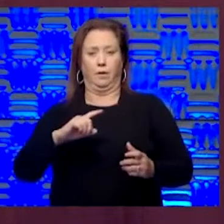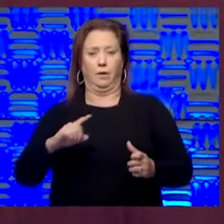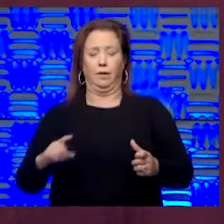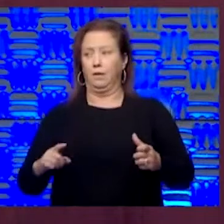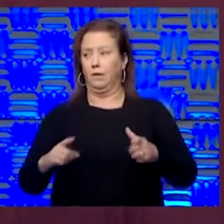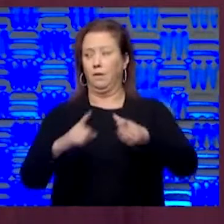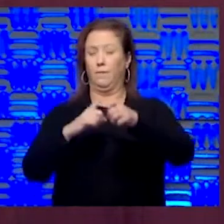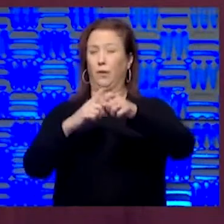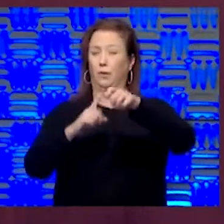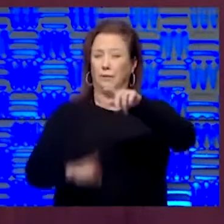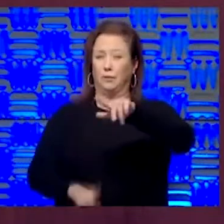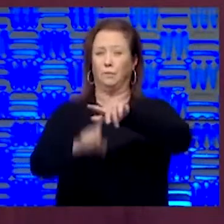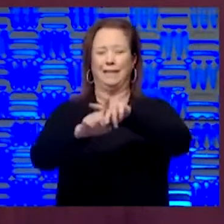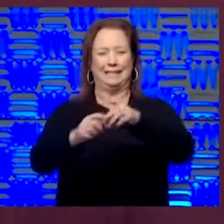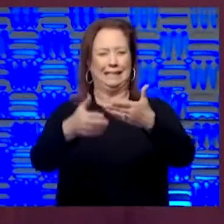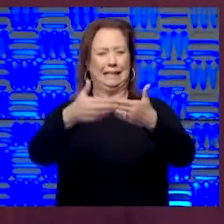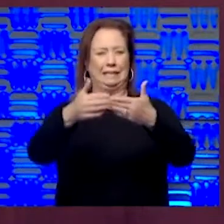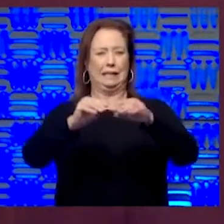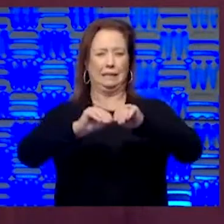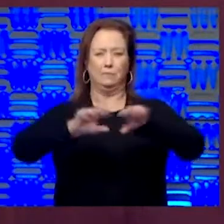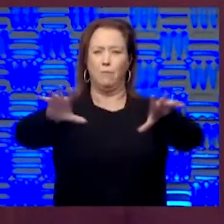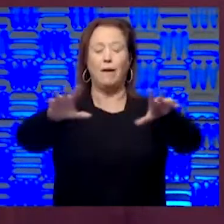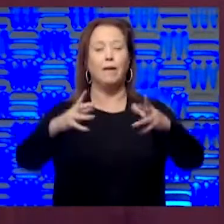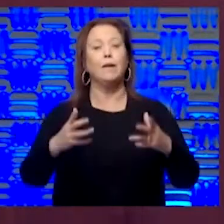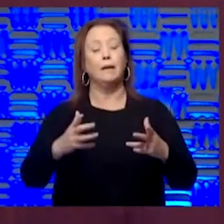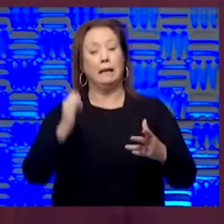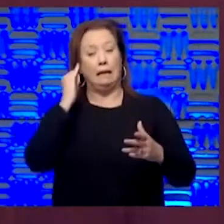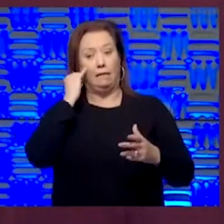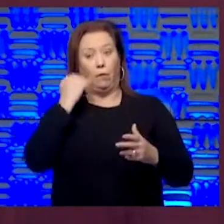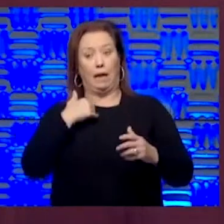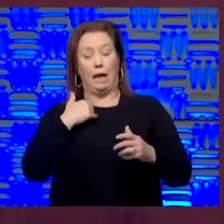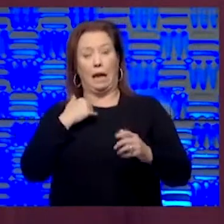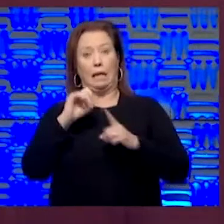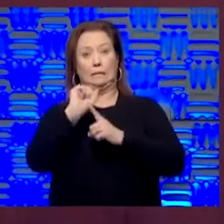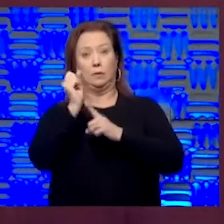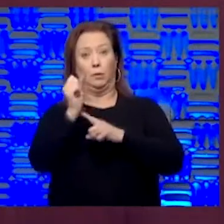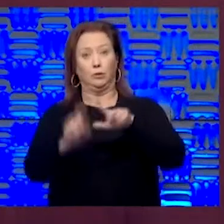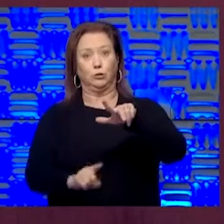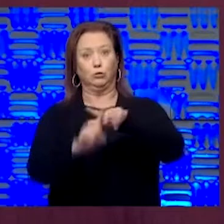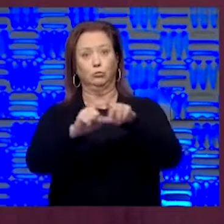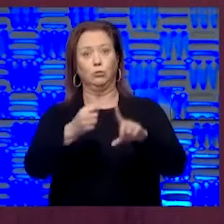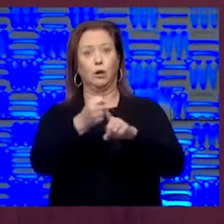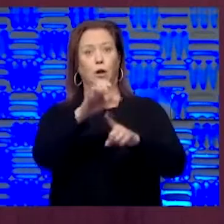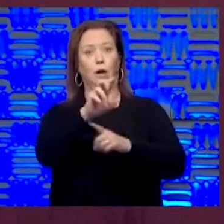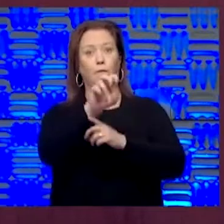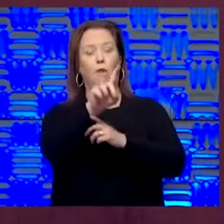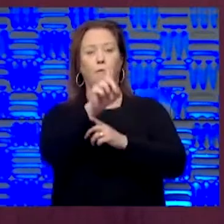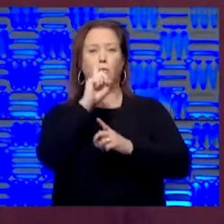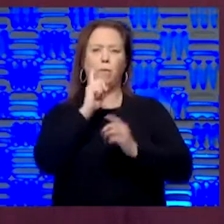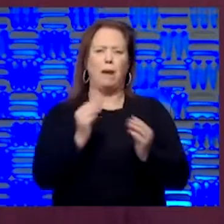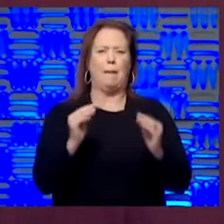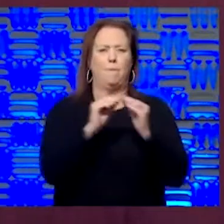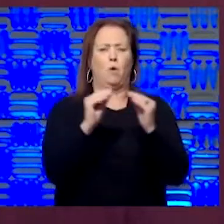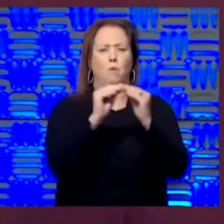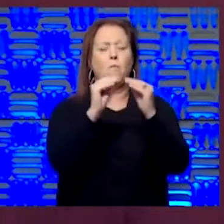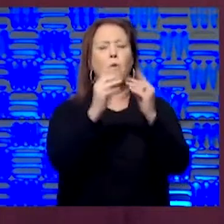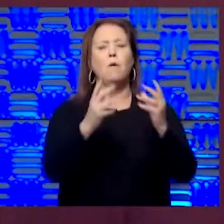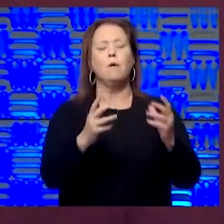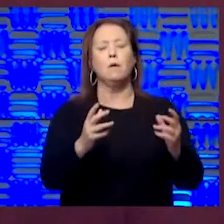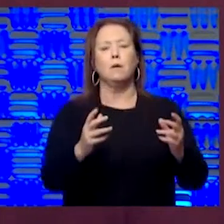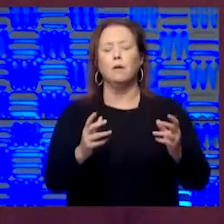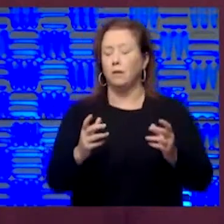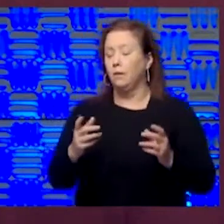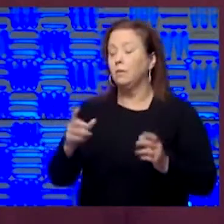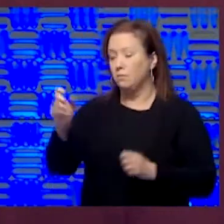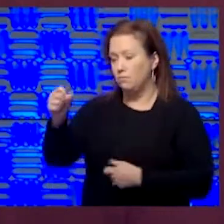one? But it is awfully easy to spread. Like you say, if we'd had a case, I think we would have had a lot more cases, and that's not what happened. And because we